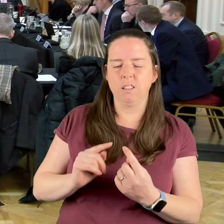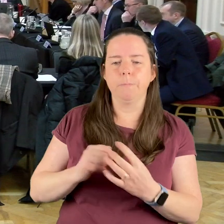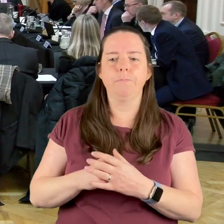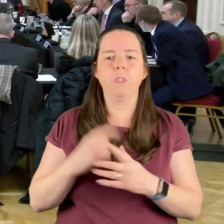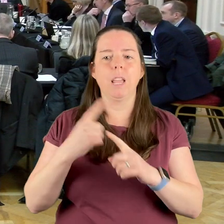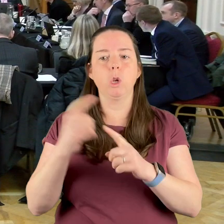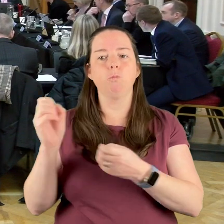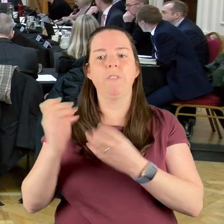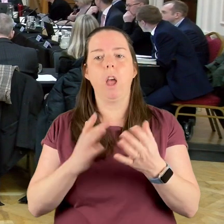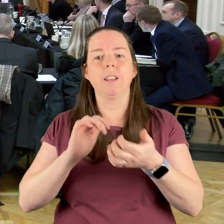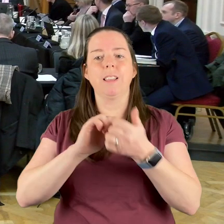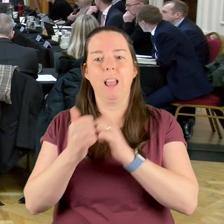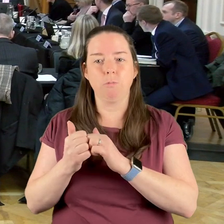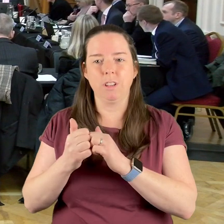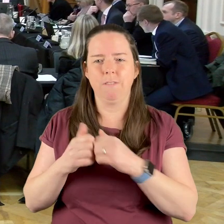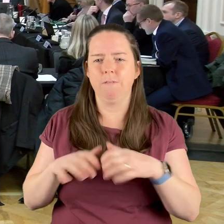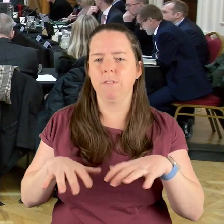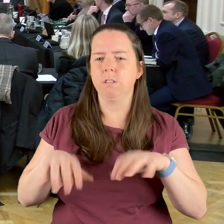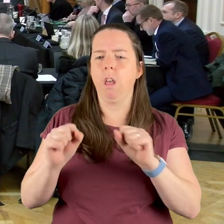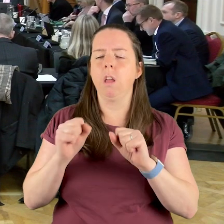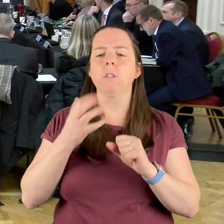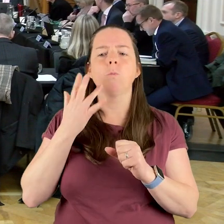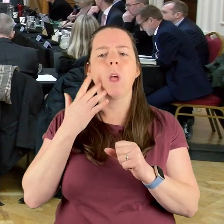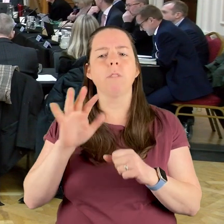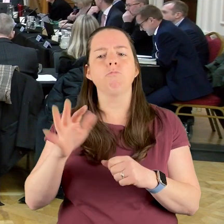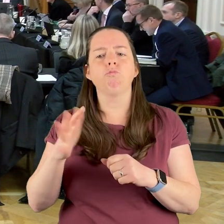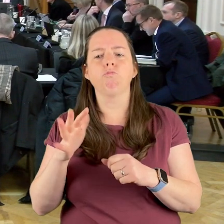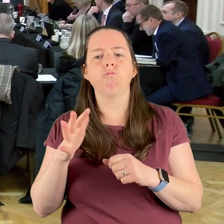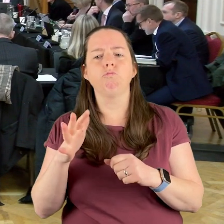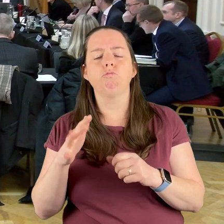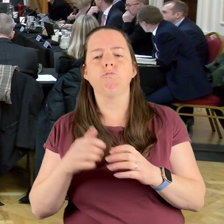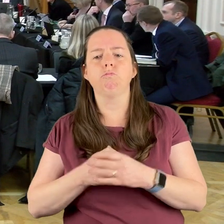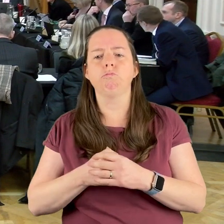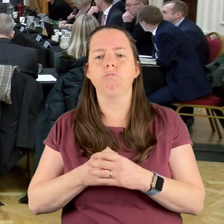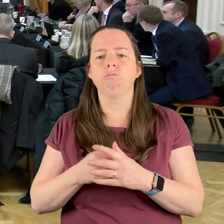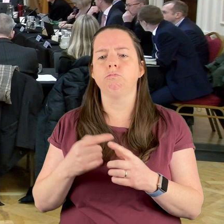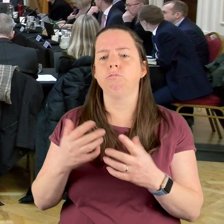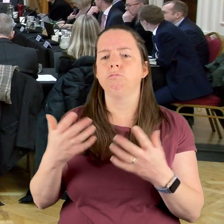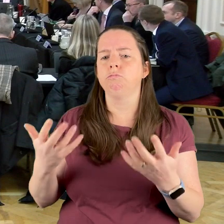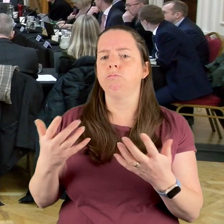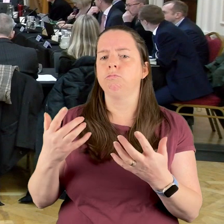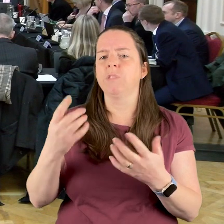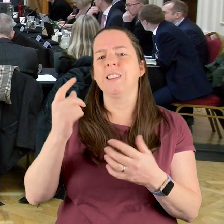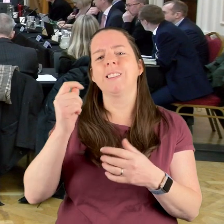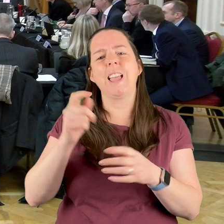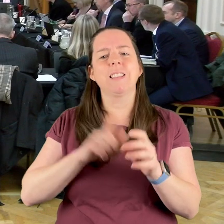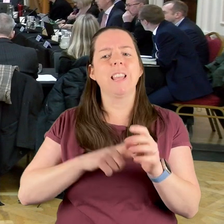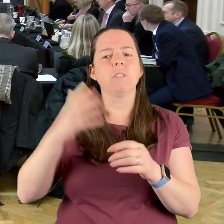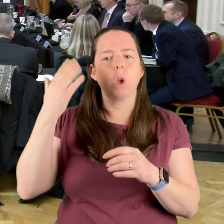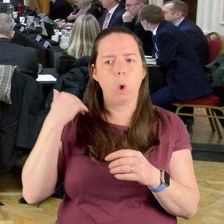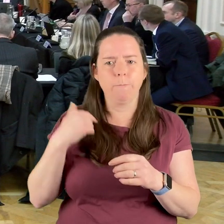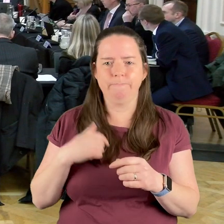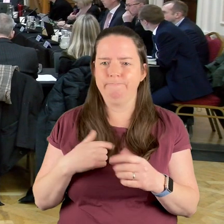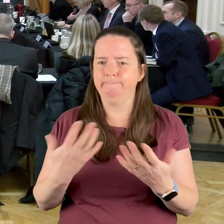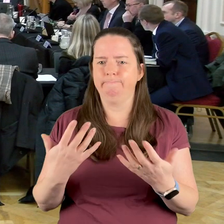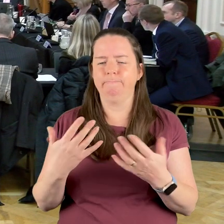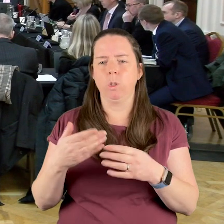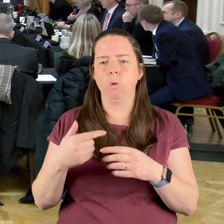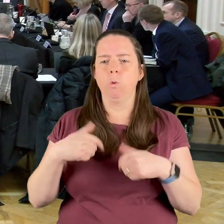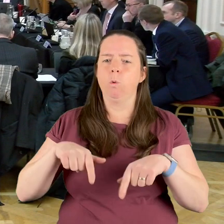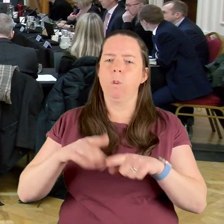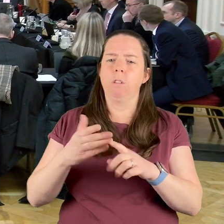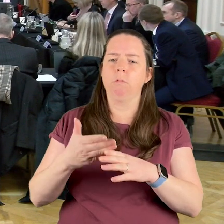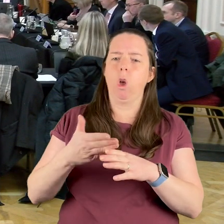there are any questions they'll also pitch you with some answers. The Acute Provider Collaborative was actually started approximately 10 years